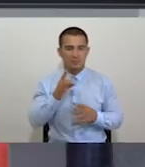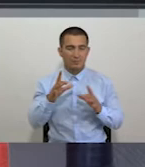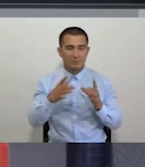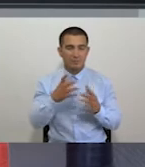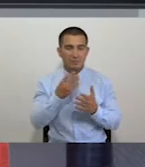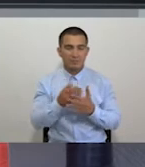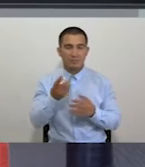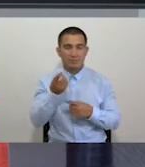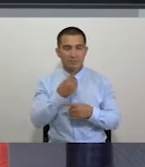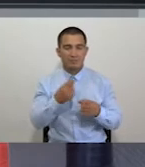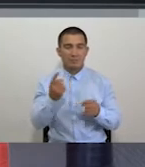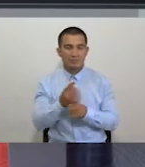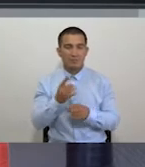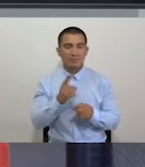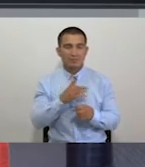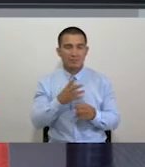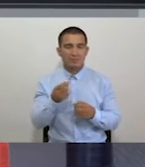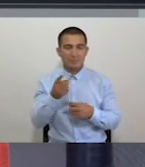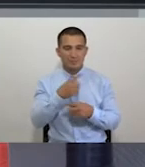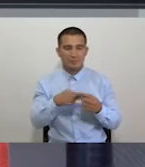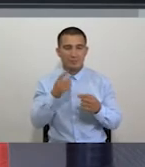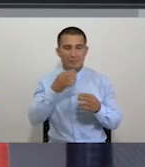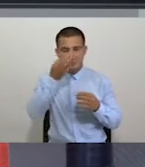Burmalarni yana bir bor tekislab olamiz.